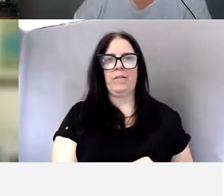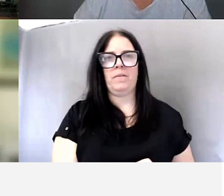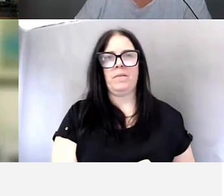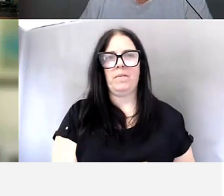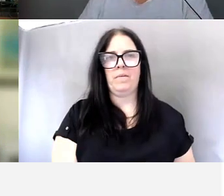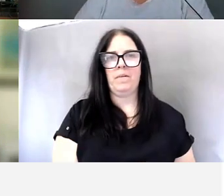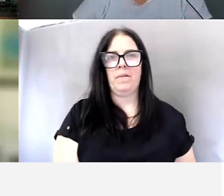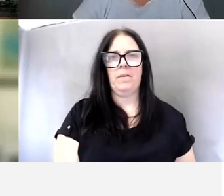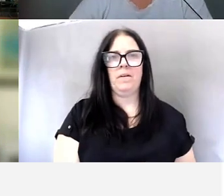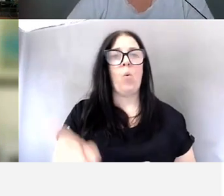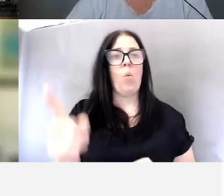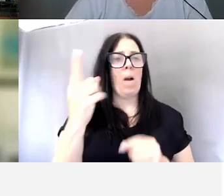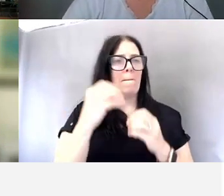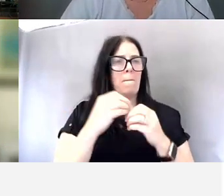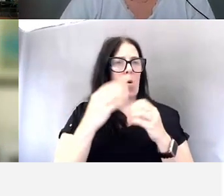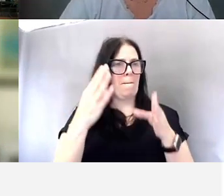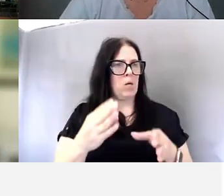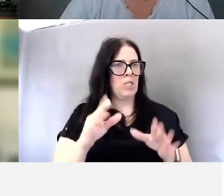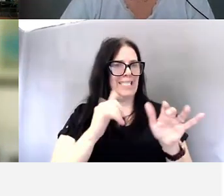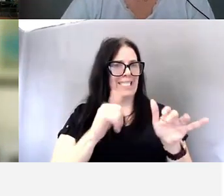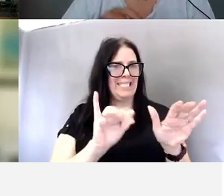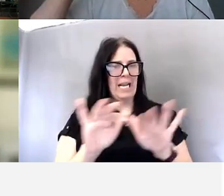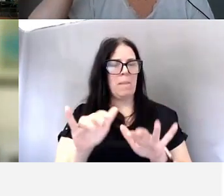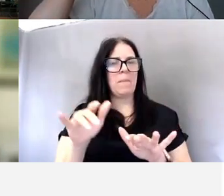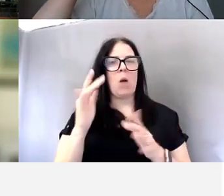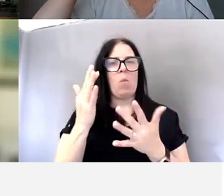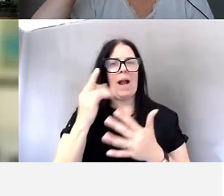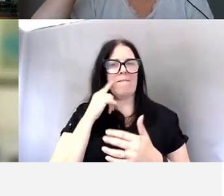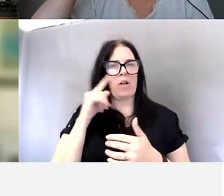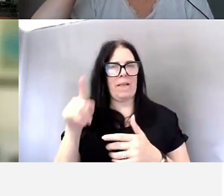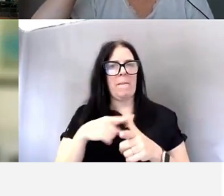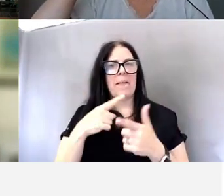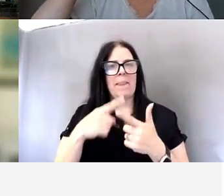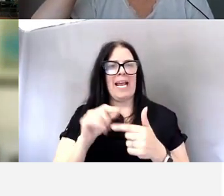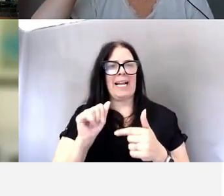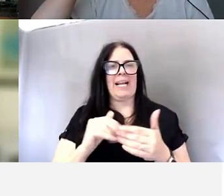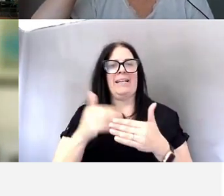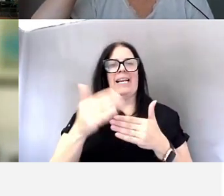wait for that person, Okay. and then we can jump to the next slide. That's okay.